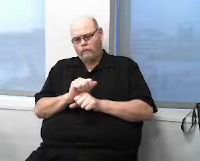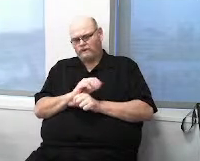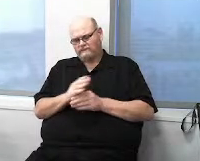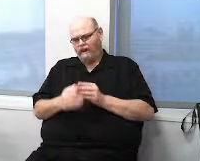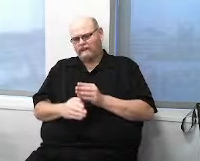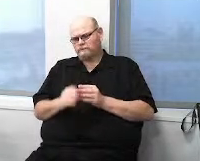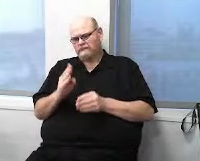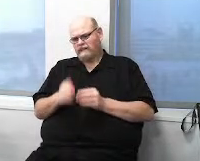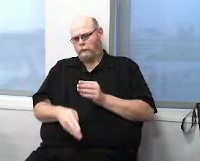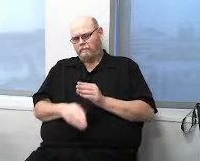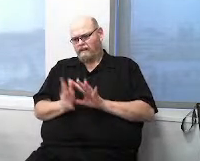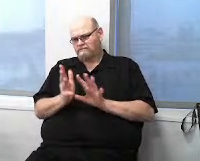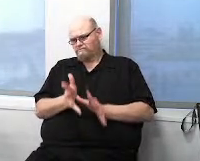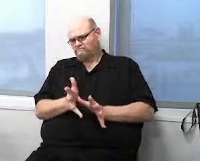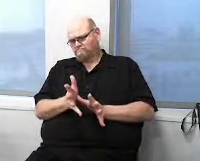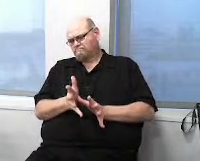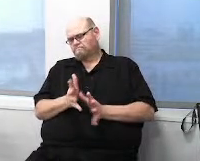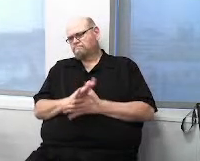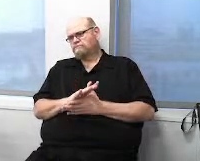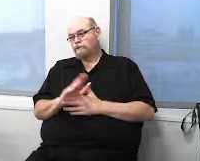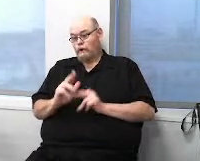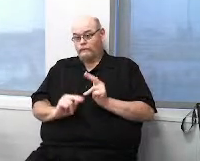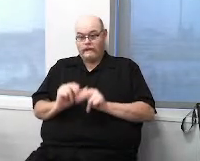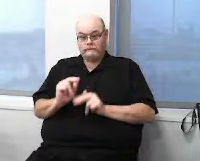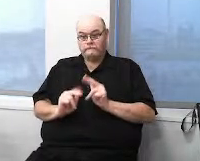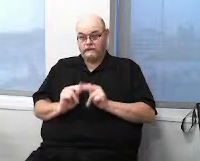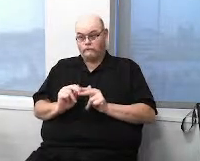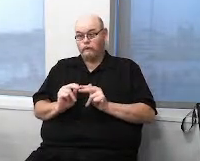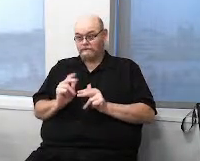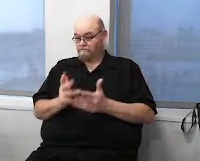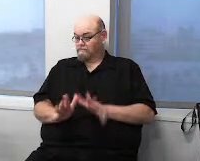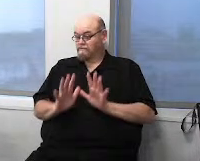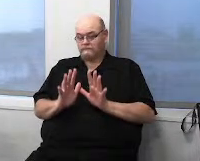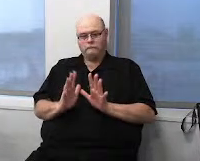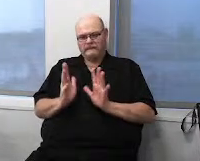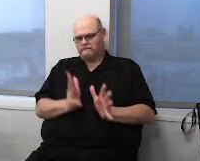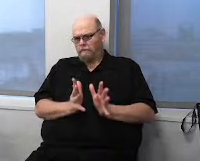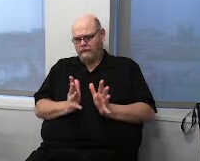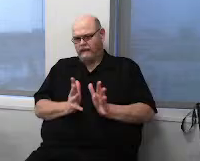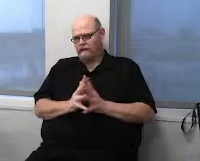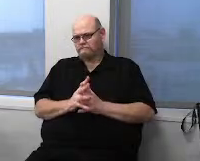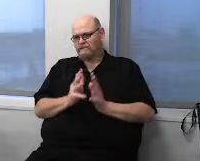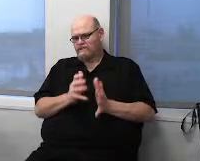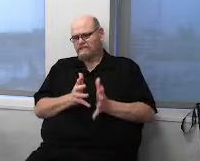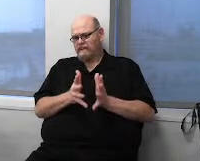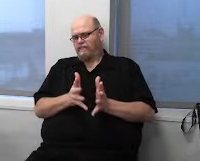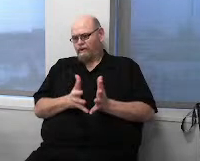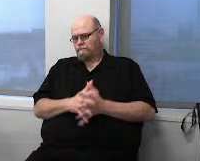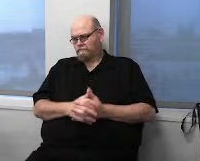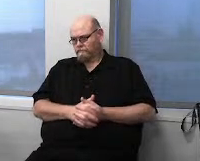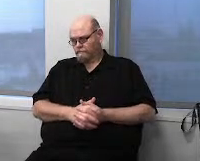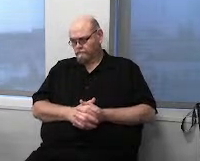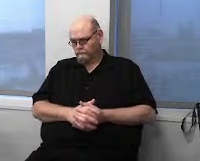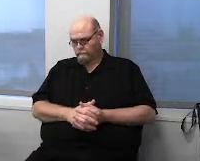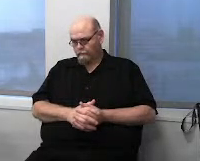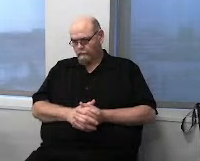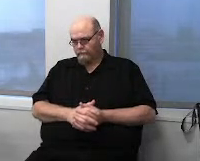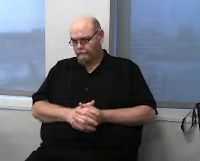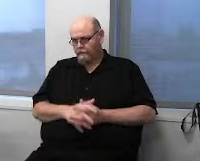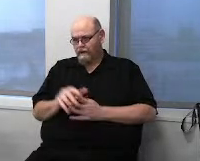work hasn't been done. The project wasn't completed. So it's basically a structure that is built and is abandoned in place. It's just sitting in